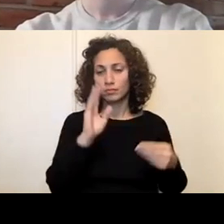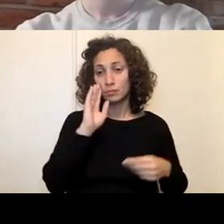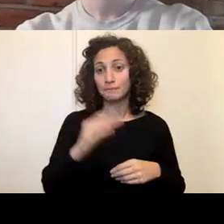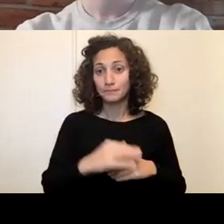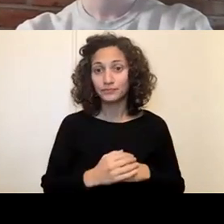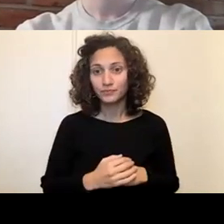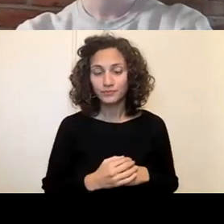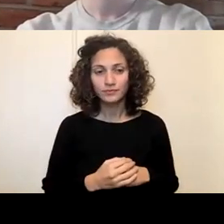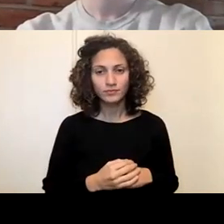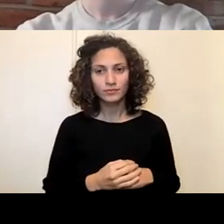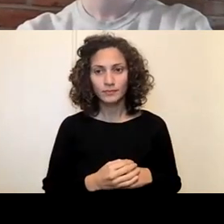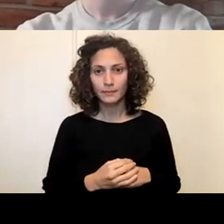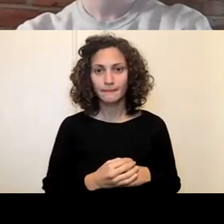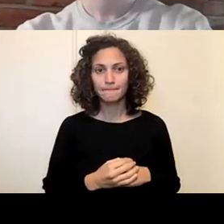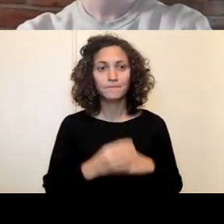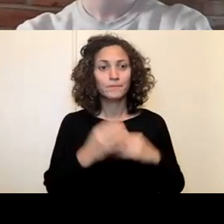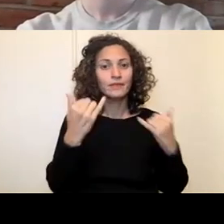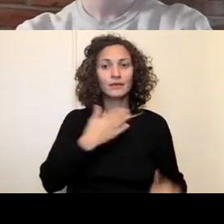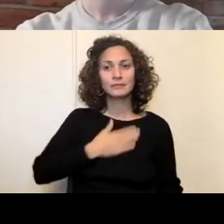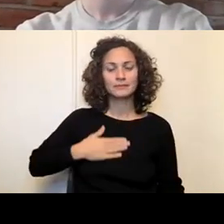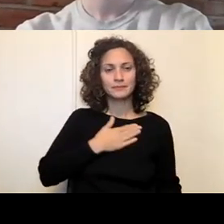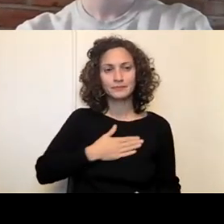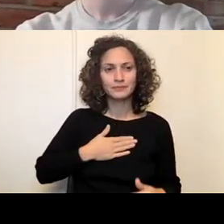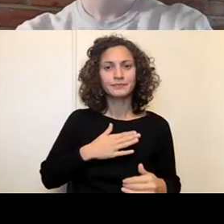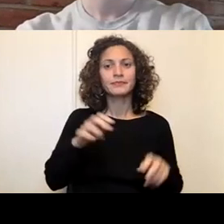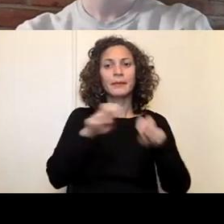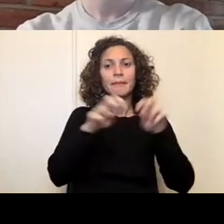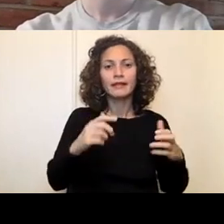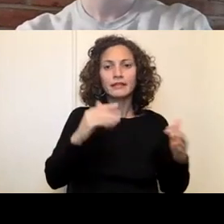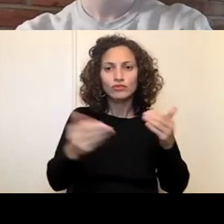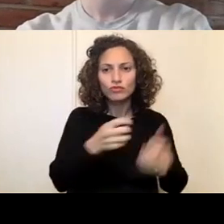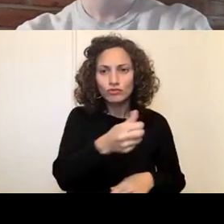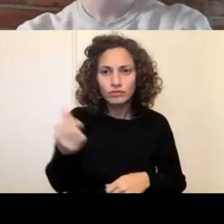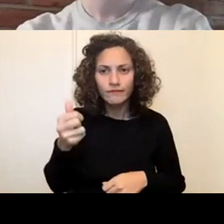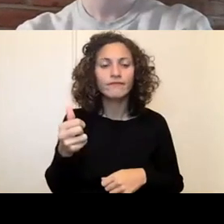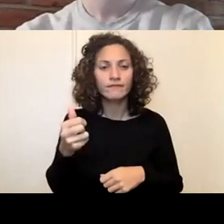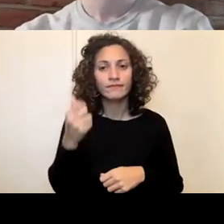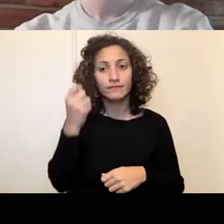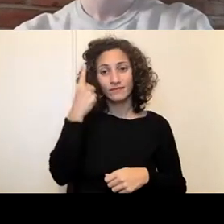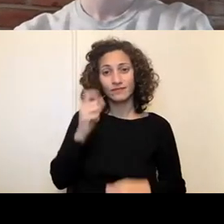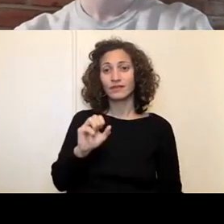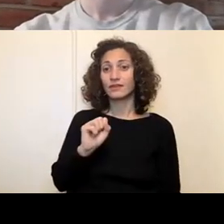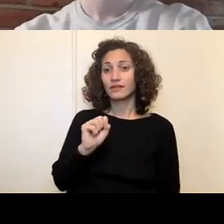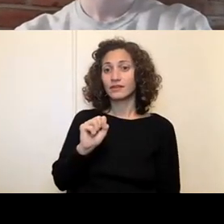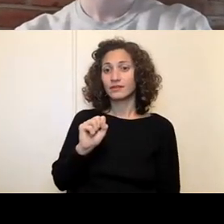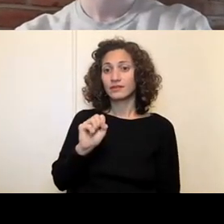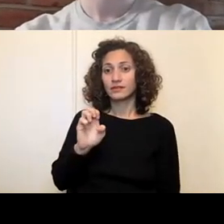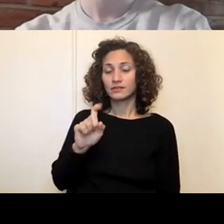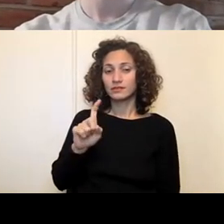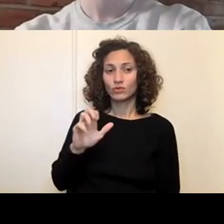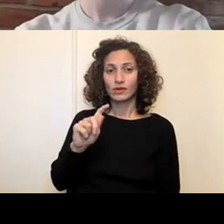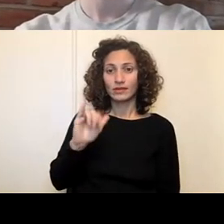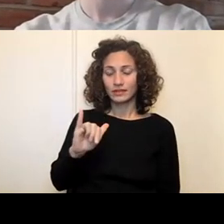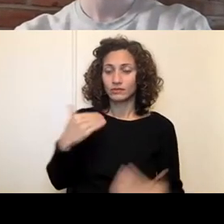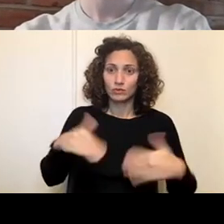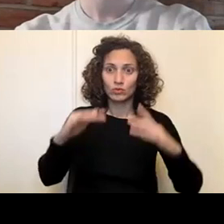I'd like to have the panelists introduce themselves. And because sexuality is so diverse, tell us,